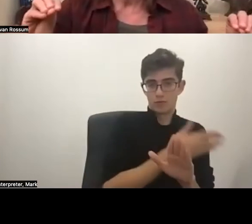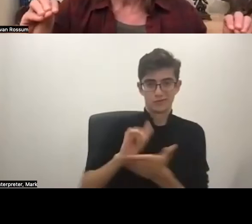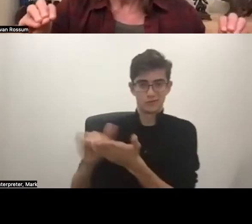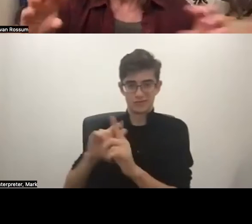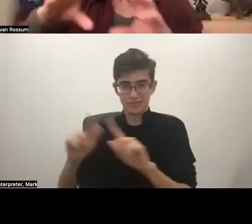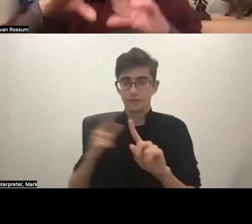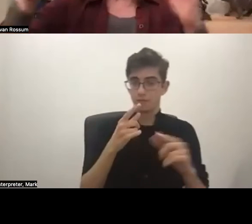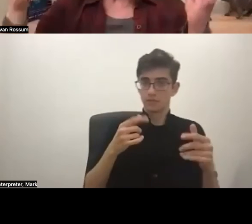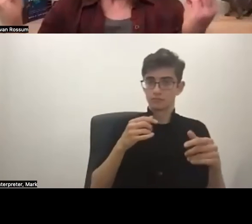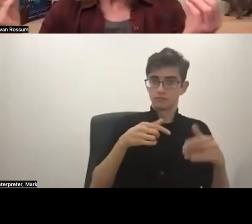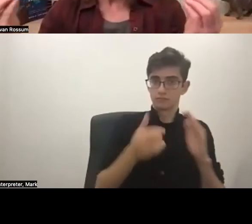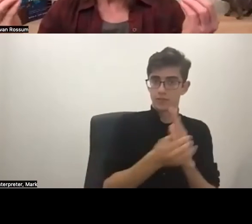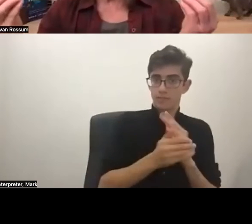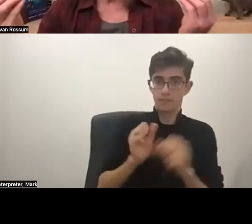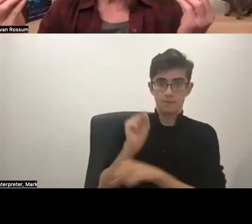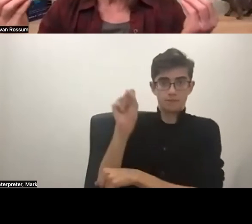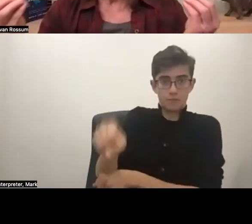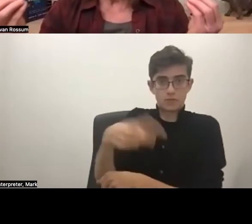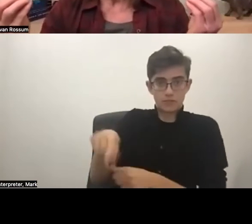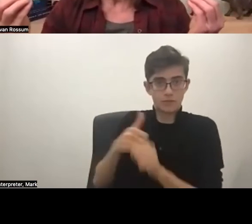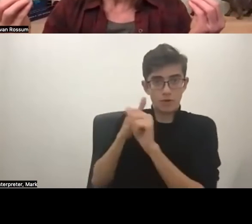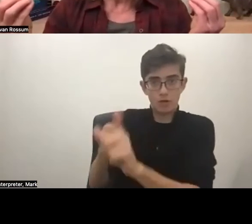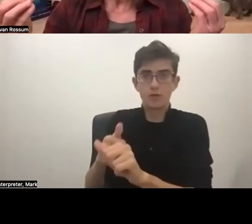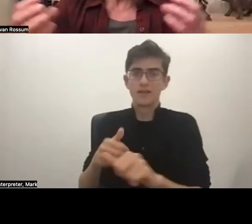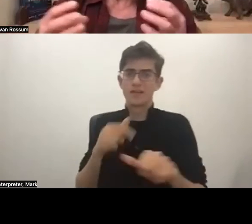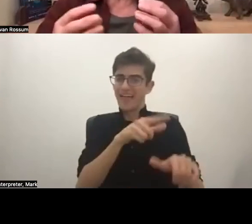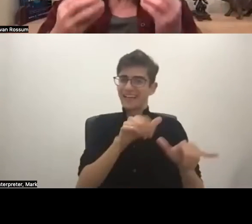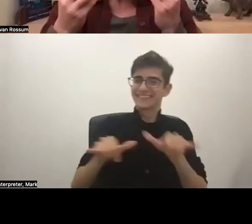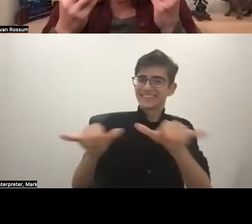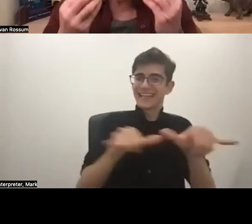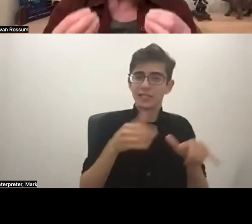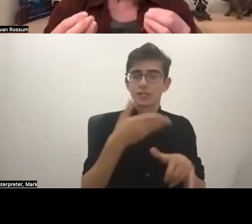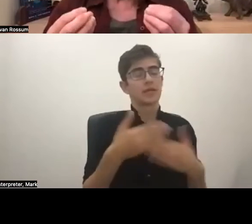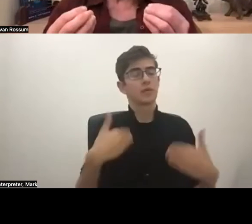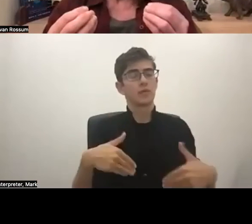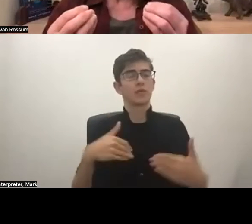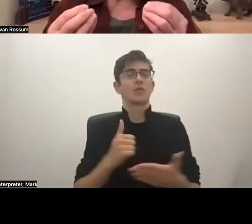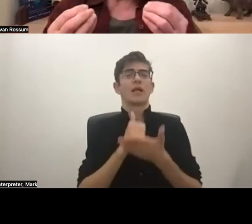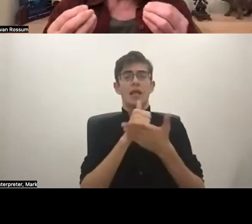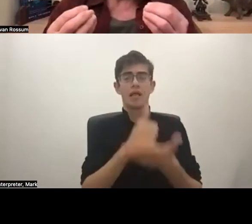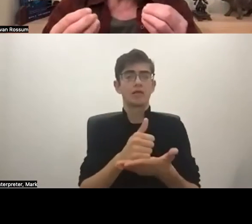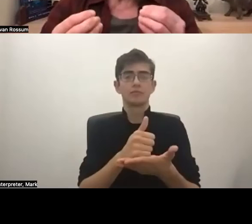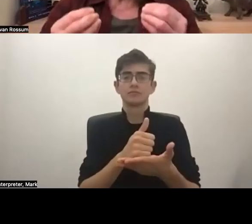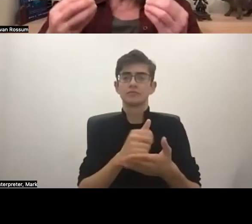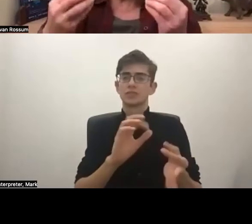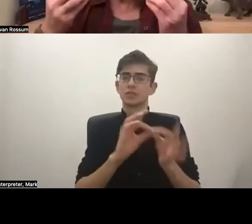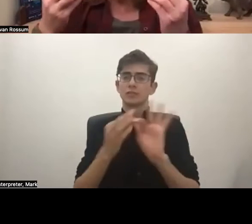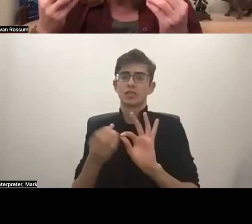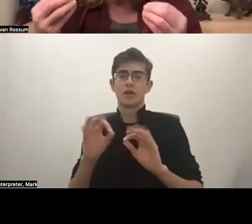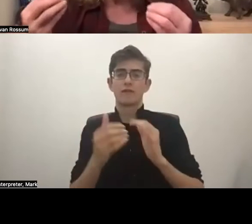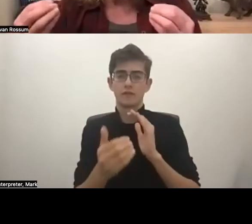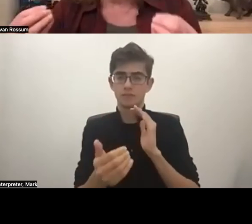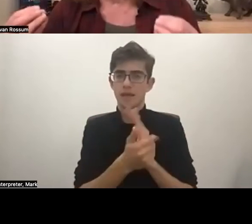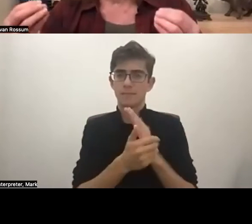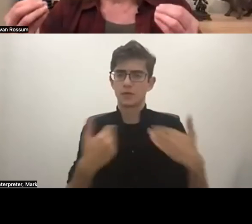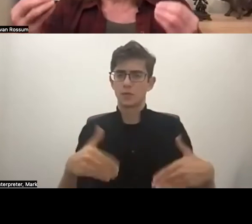some important ways, but that standard really has helped bring strength to the interpretation and been